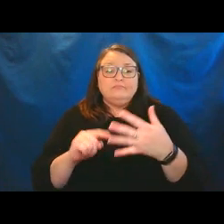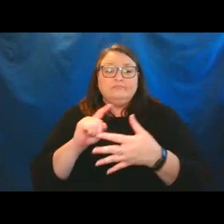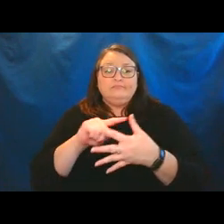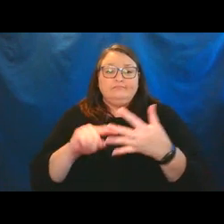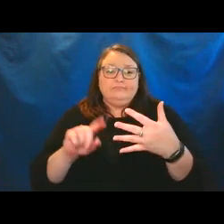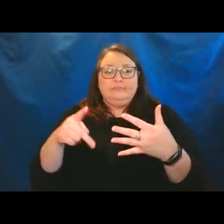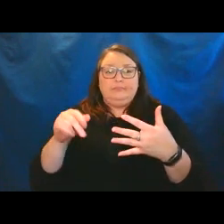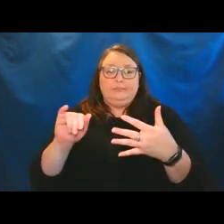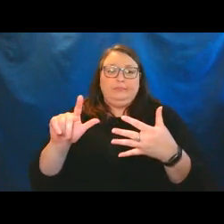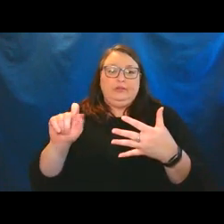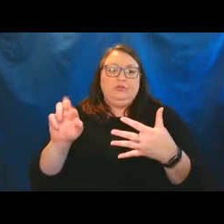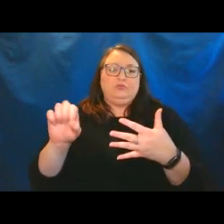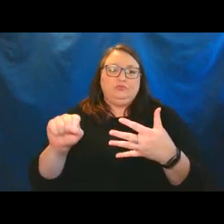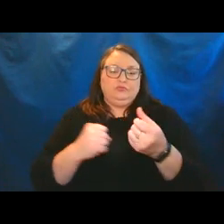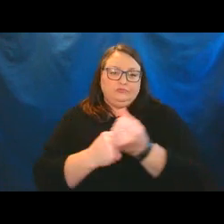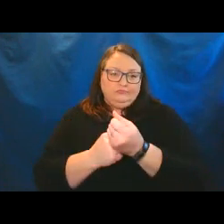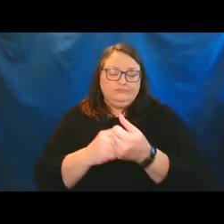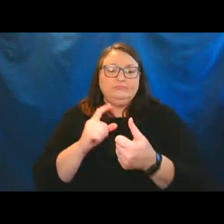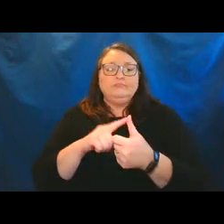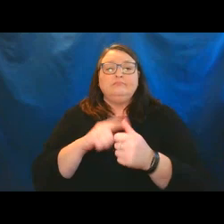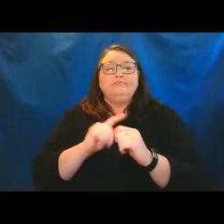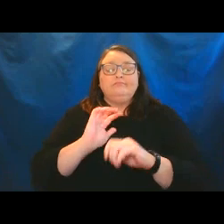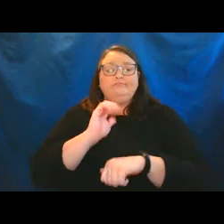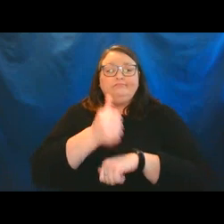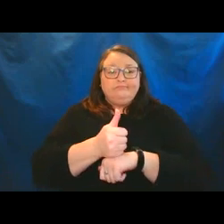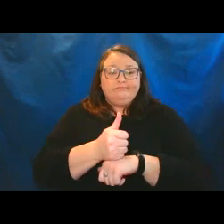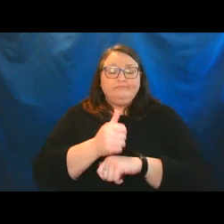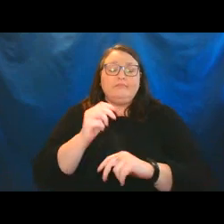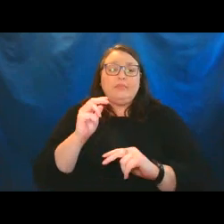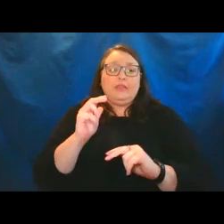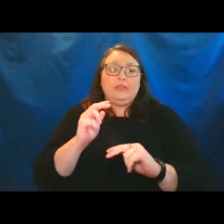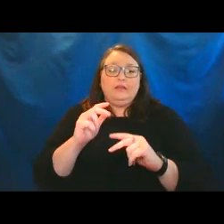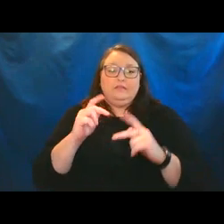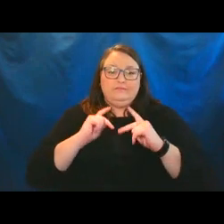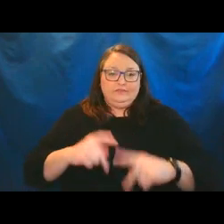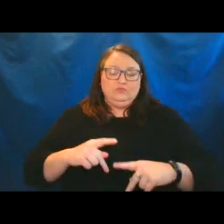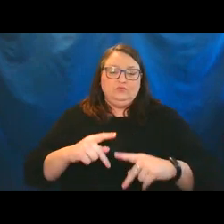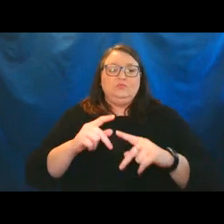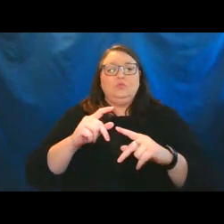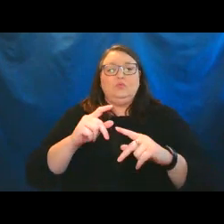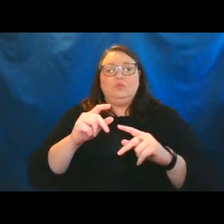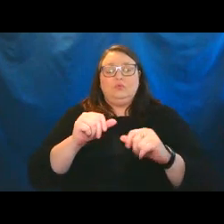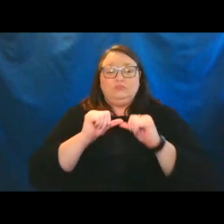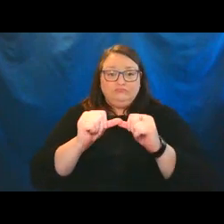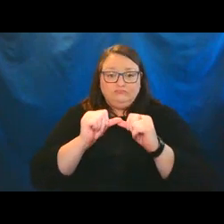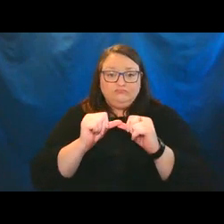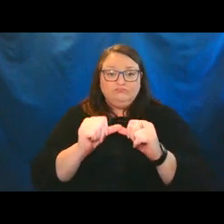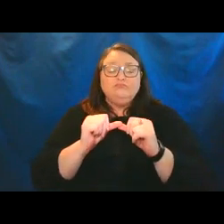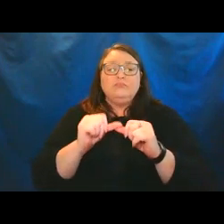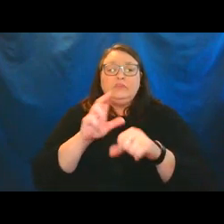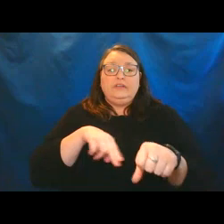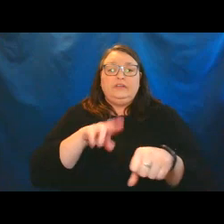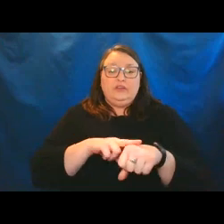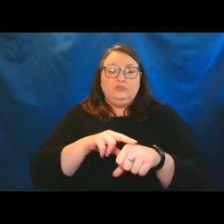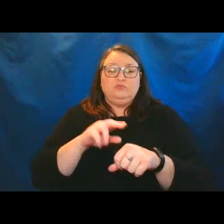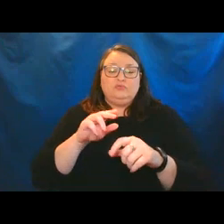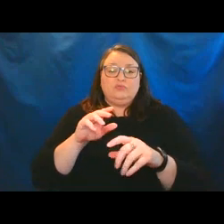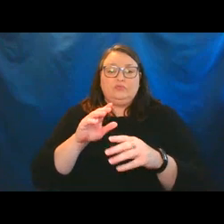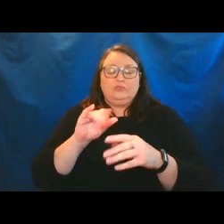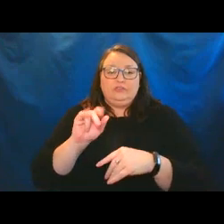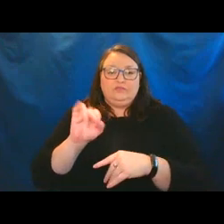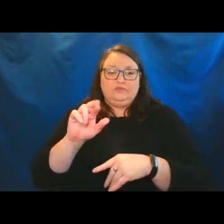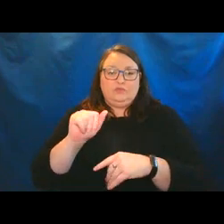pillars. So build a resilient physical and nature-based infrastructure, foster a green workforce,